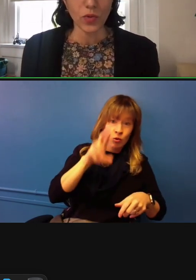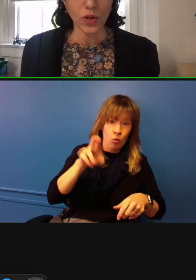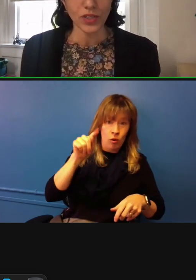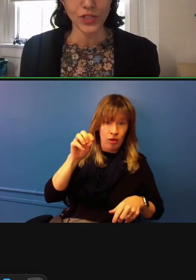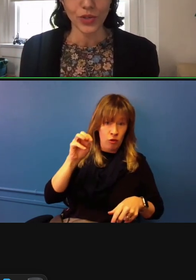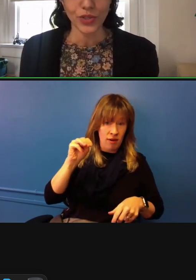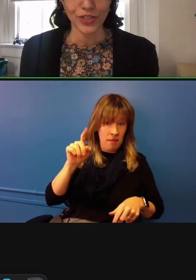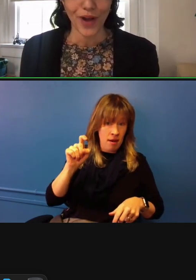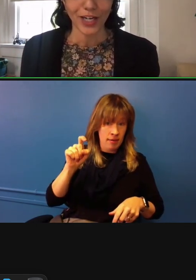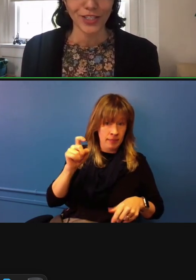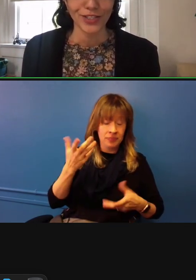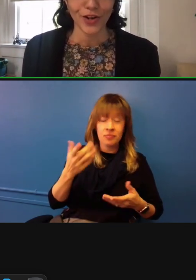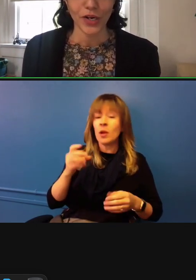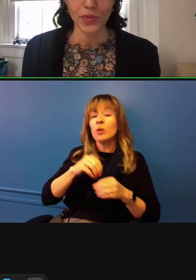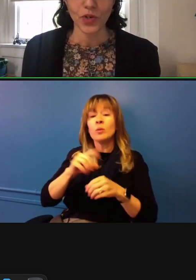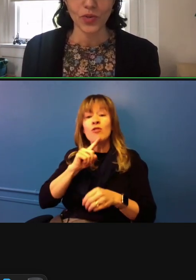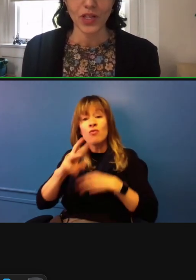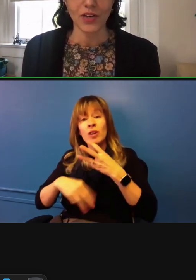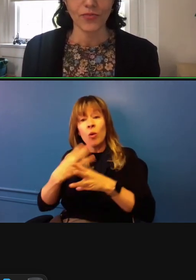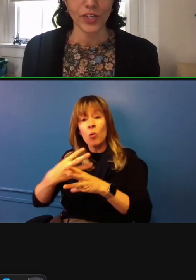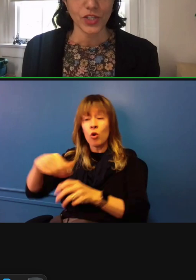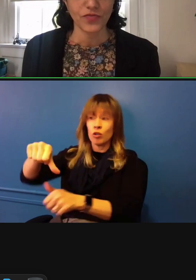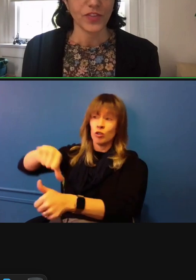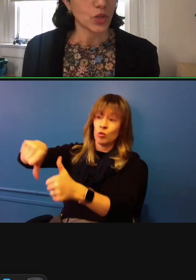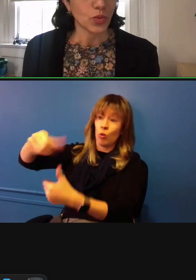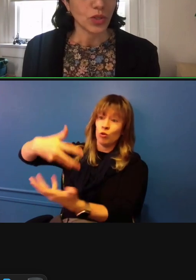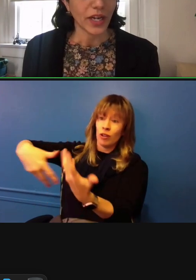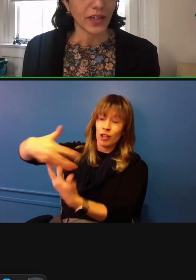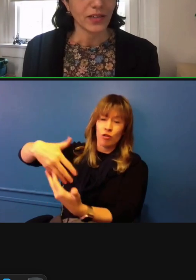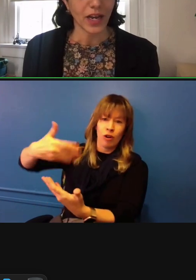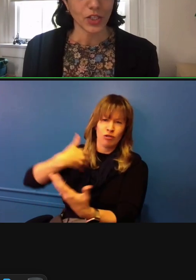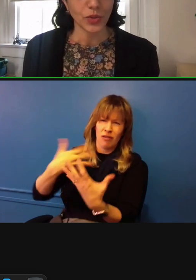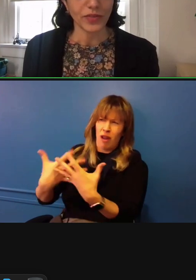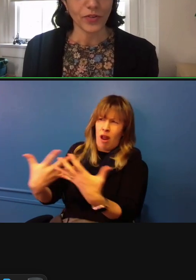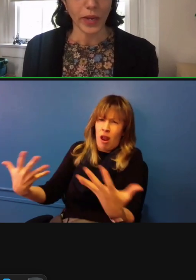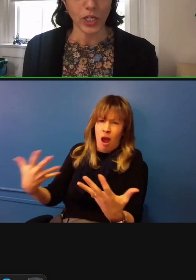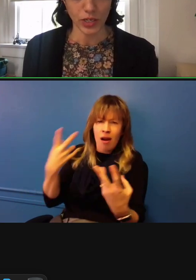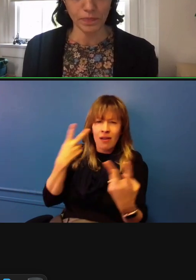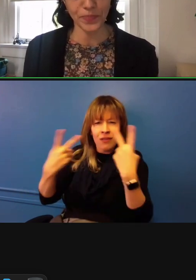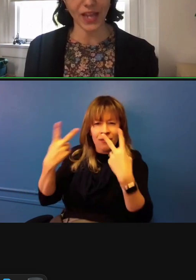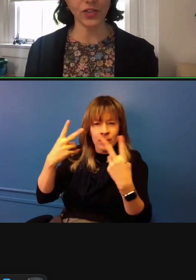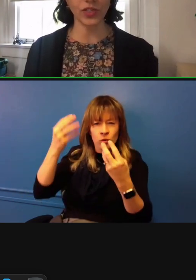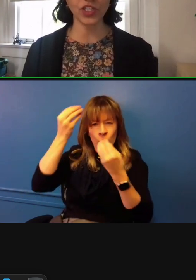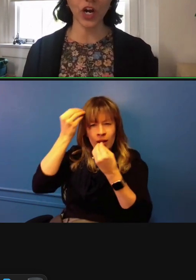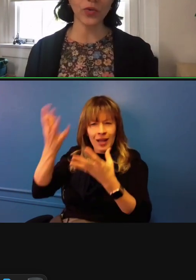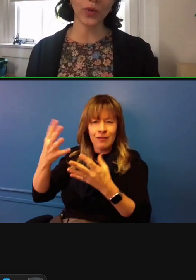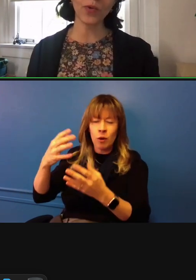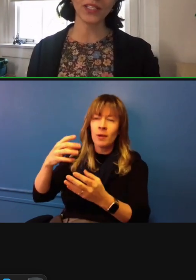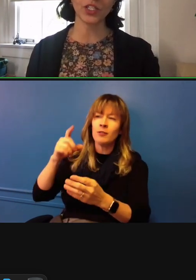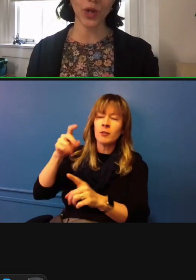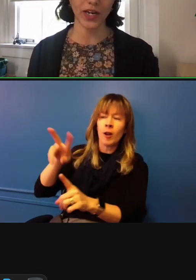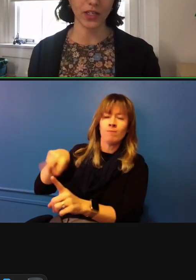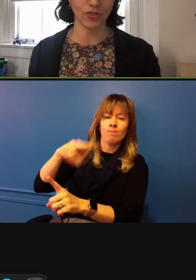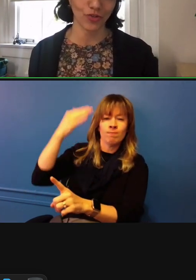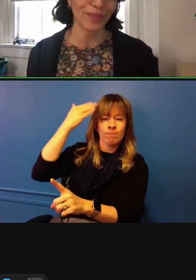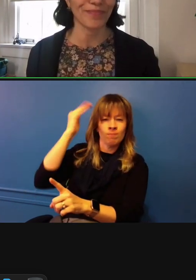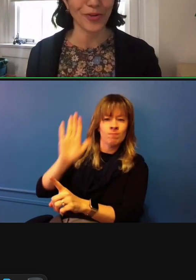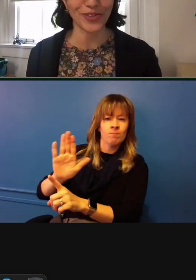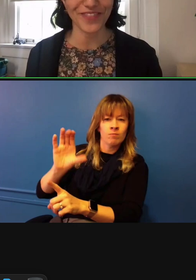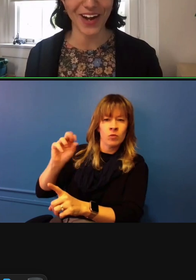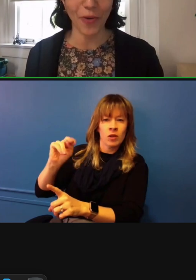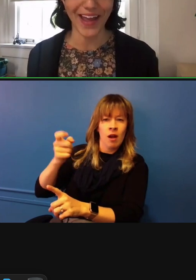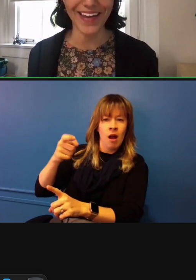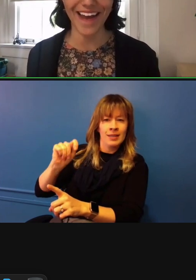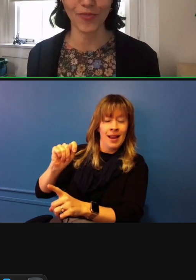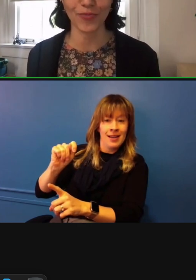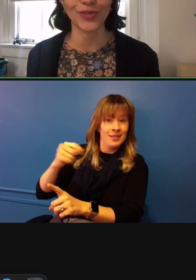So in the real world, social interactions are imbued with a lot of rich visual and contextual information. And so to start, we wanted to try to strip